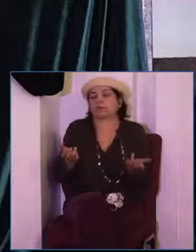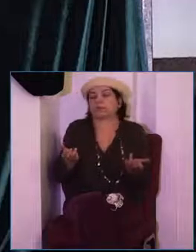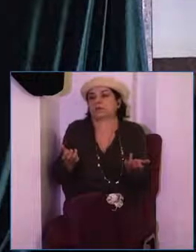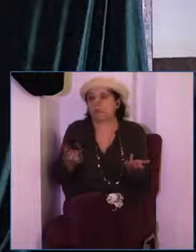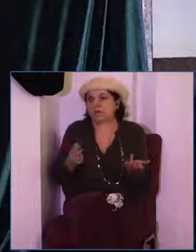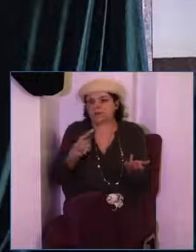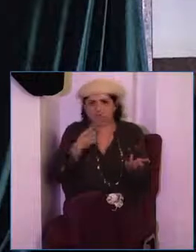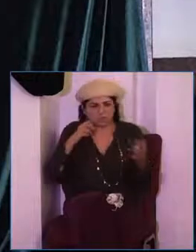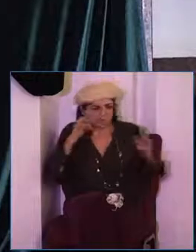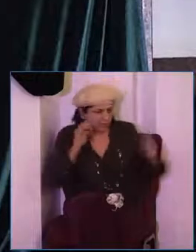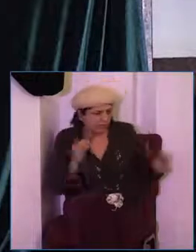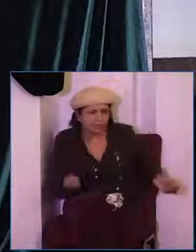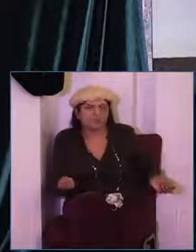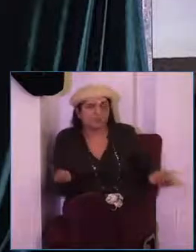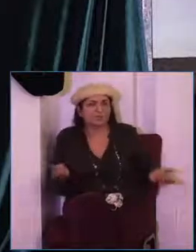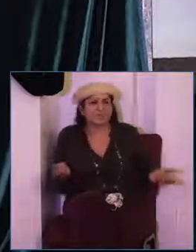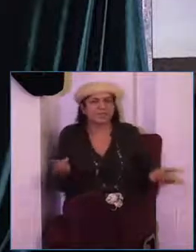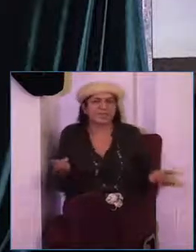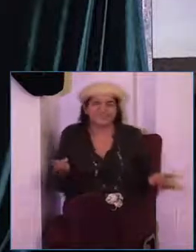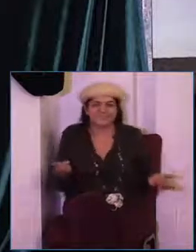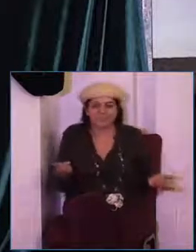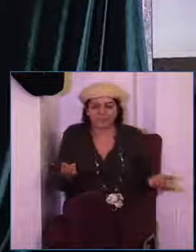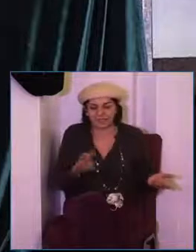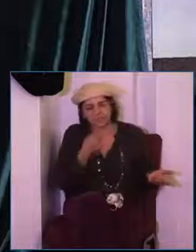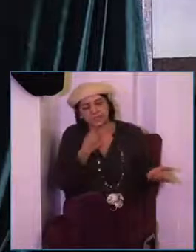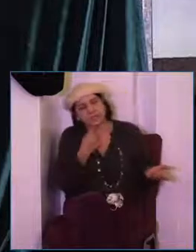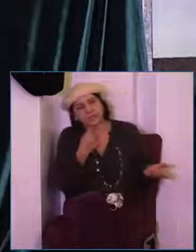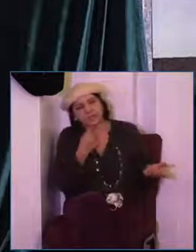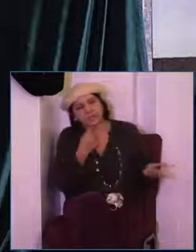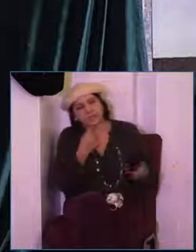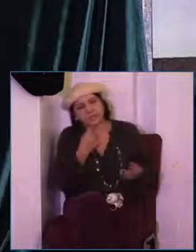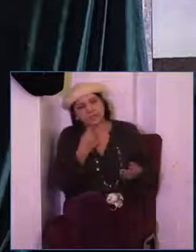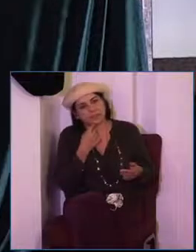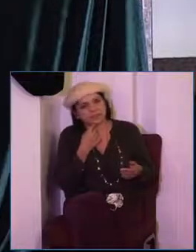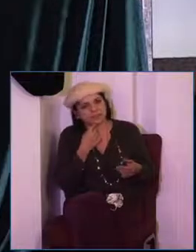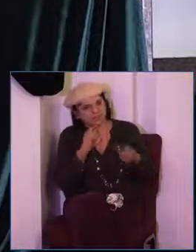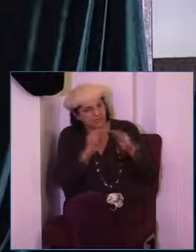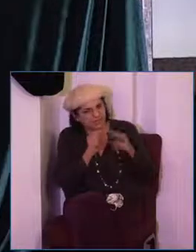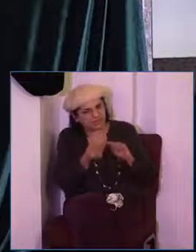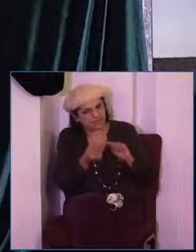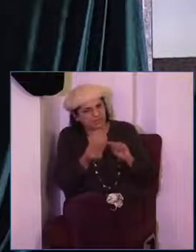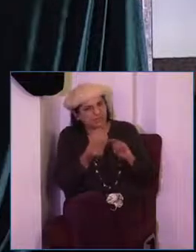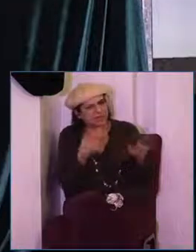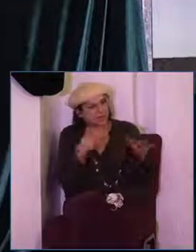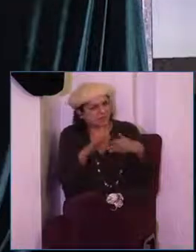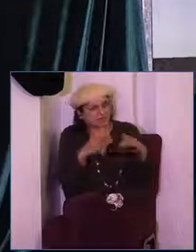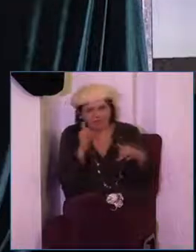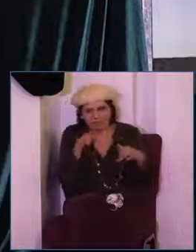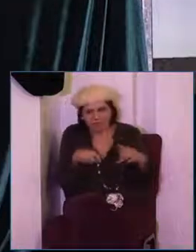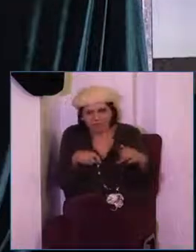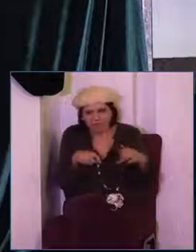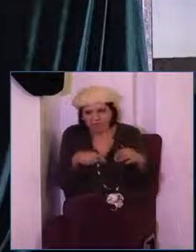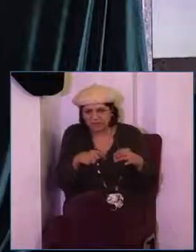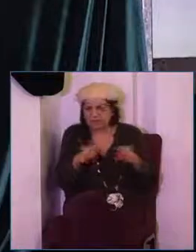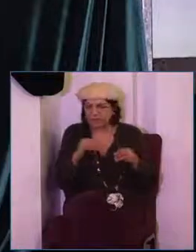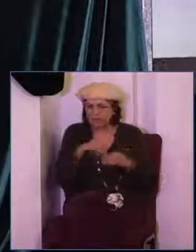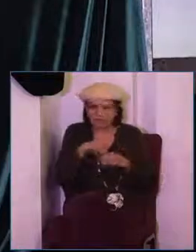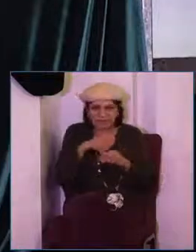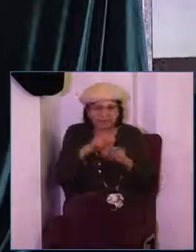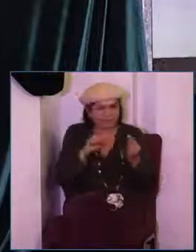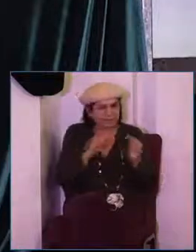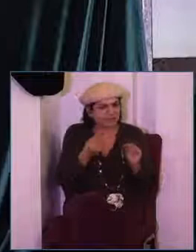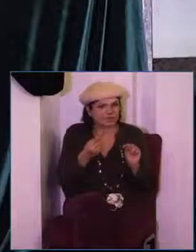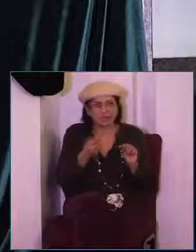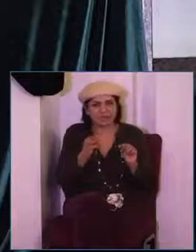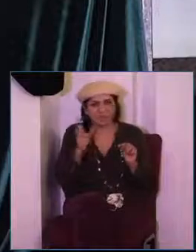I said, nothing. I said, well, what kind of pain? You must be walking in pain. What are you in pain?